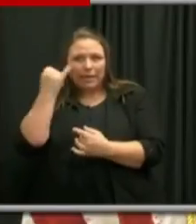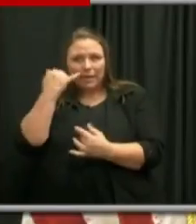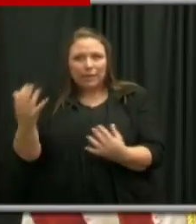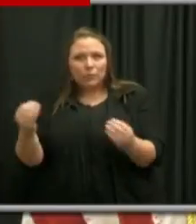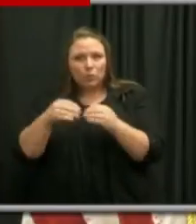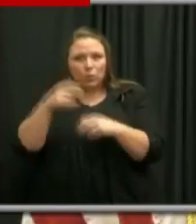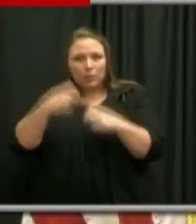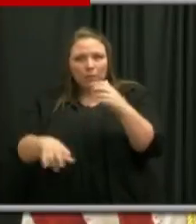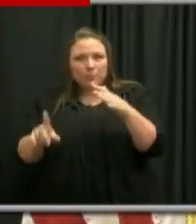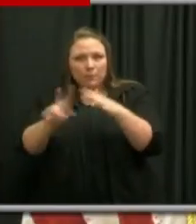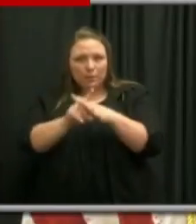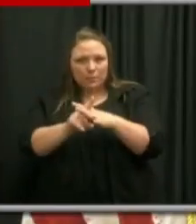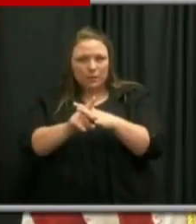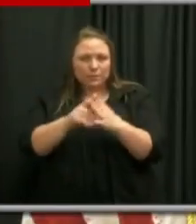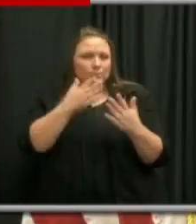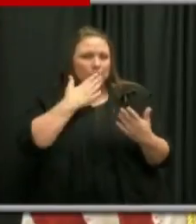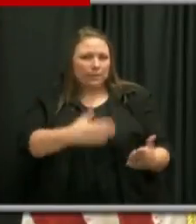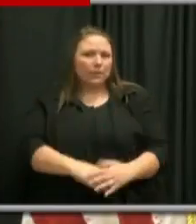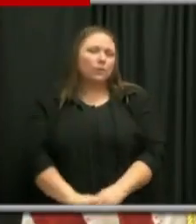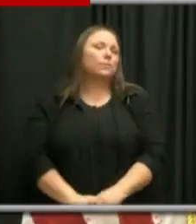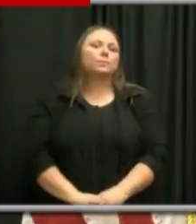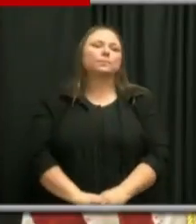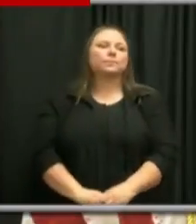at the fairgrounds? Thank you.